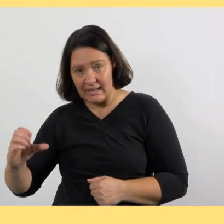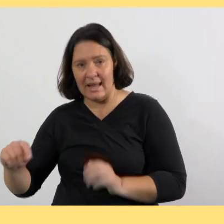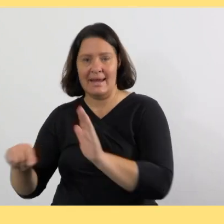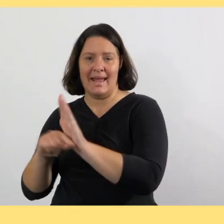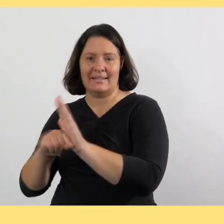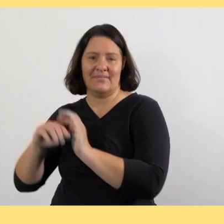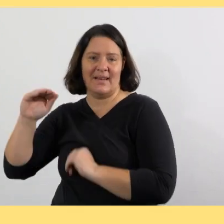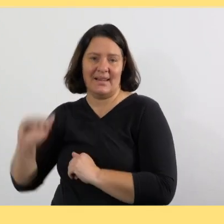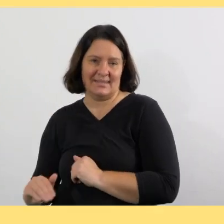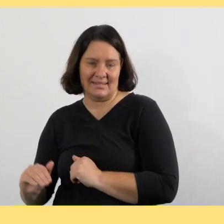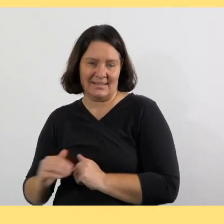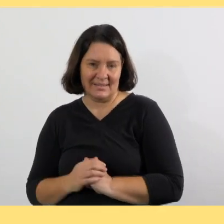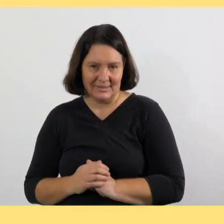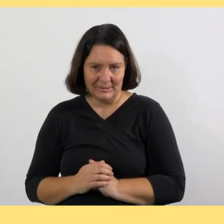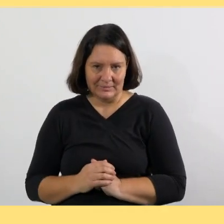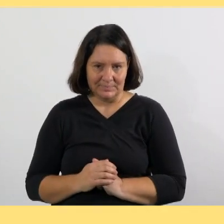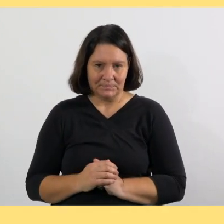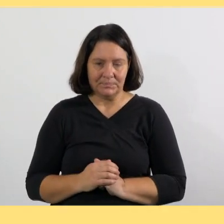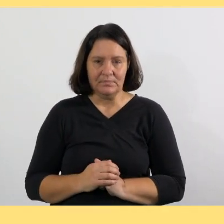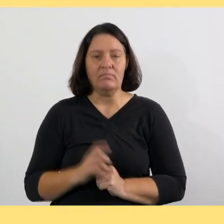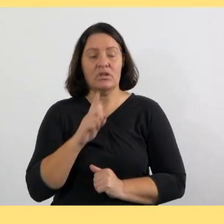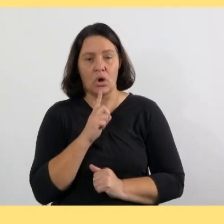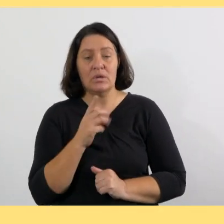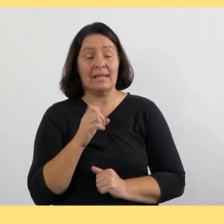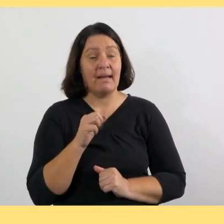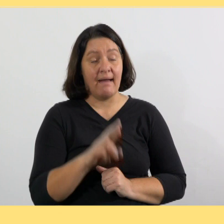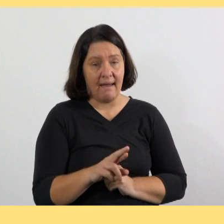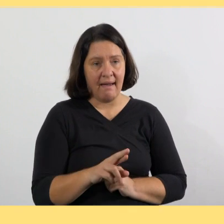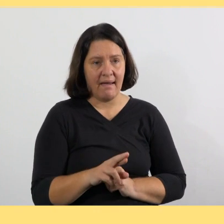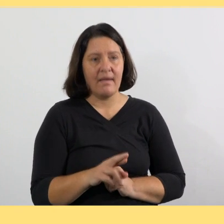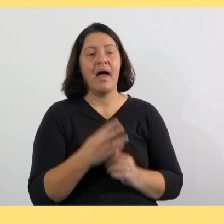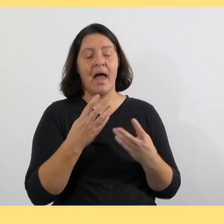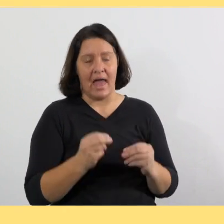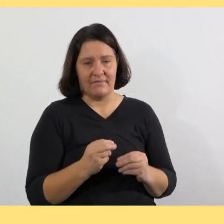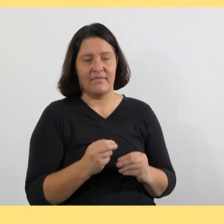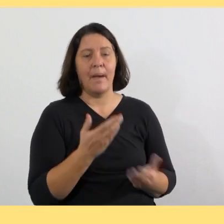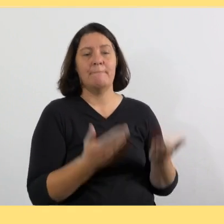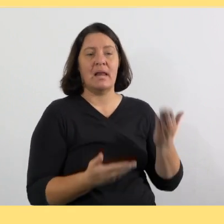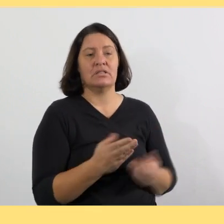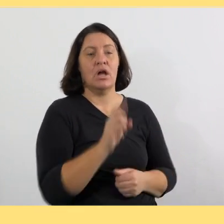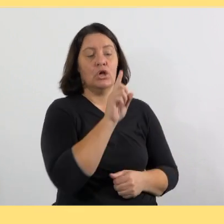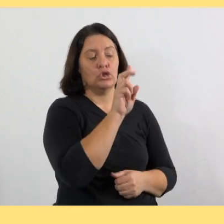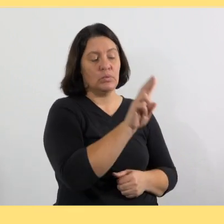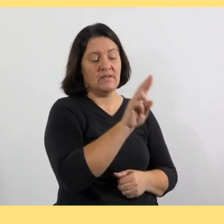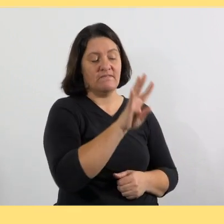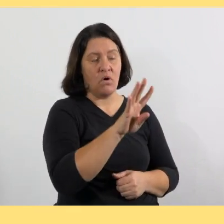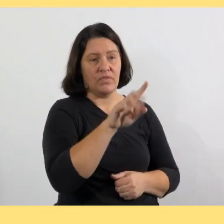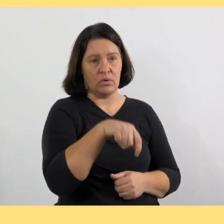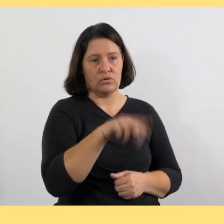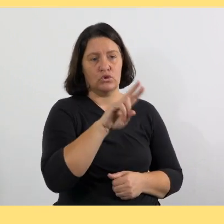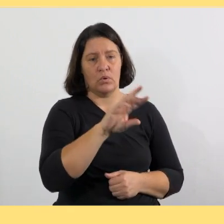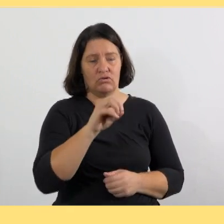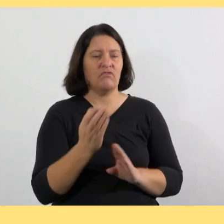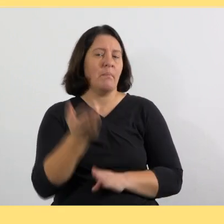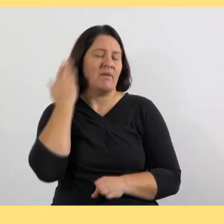the credit, it decreases. So our debtors are currently having a balance of 24,200 from